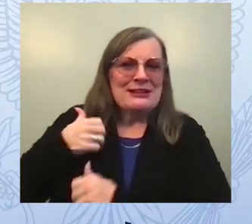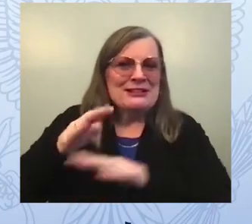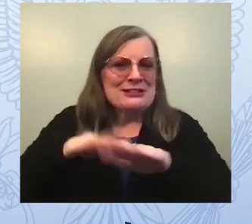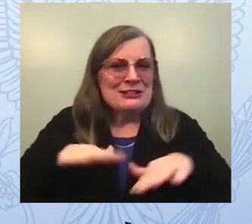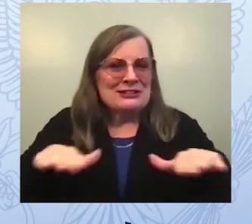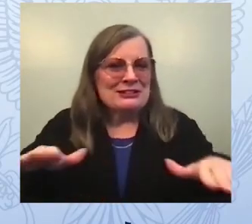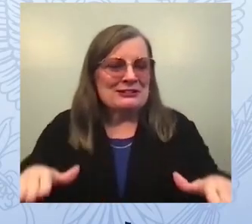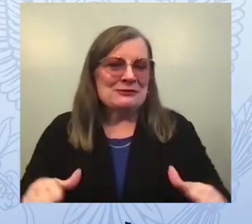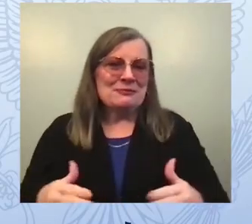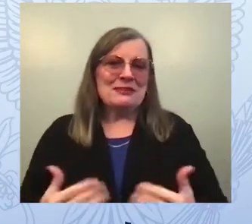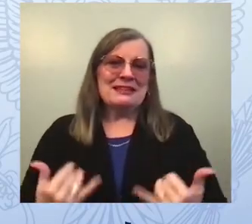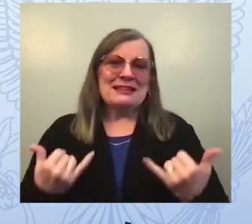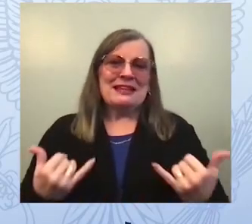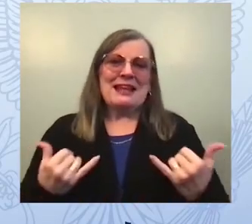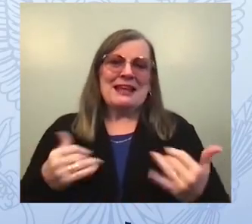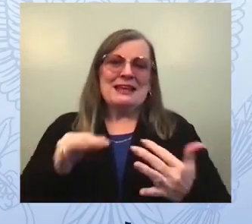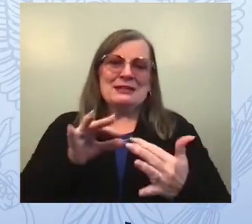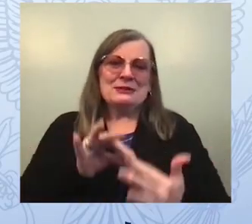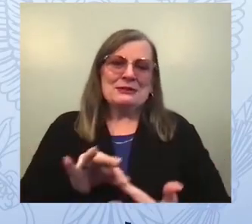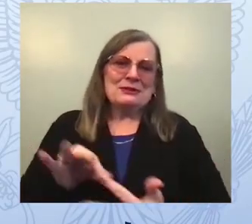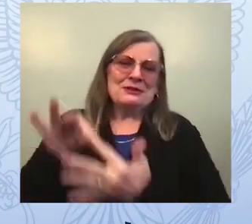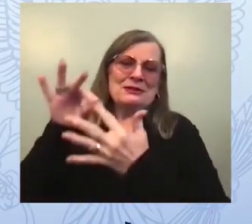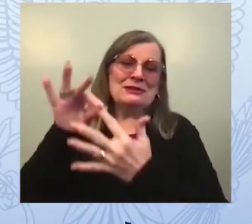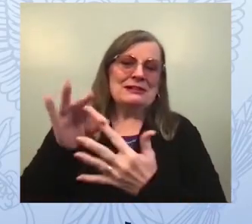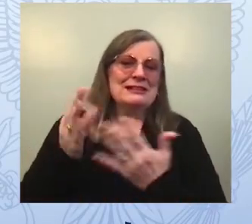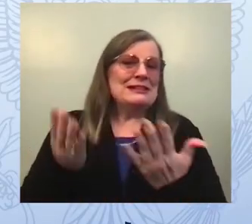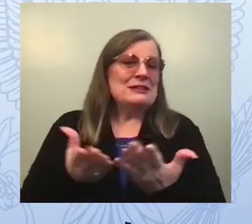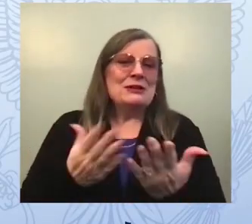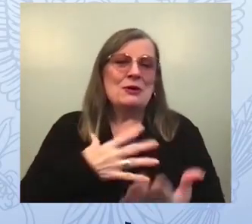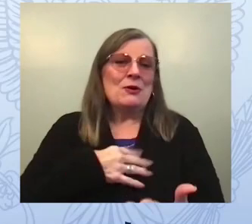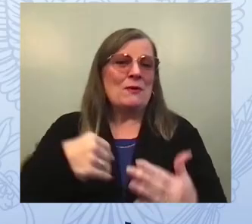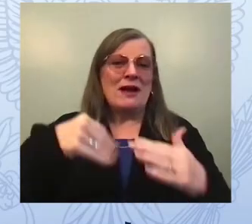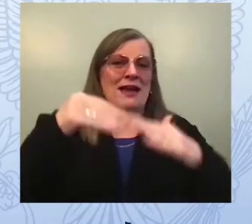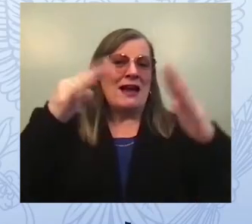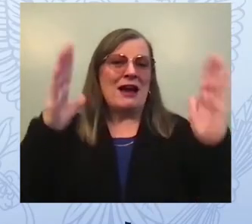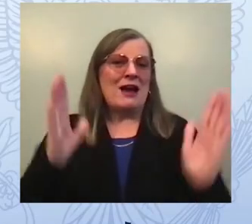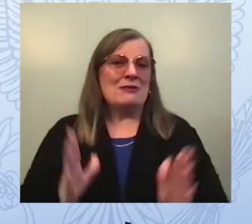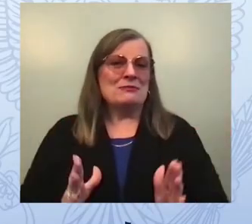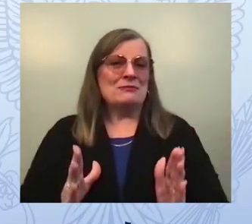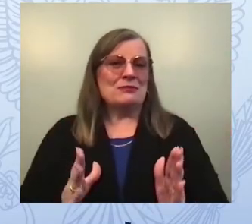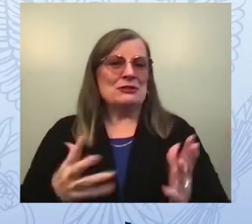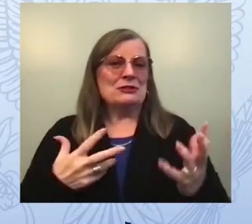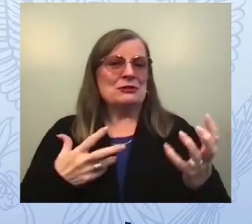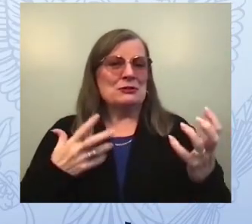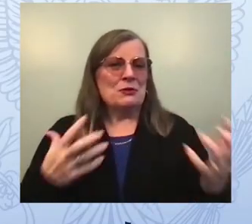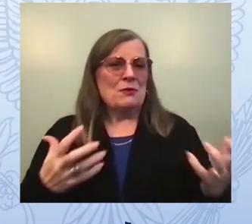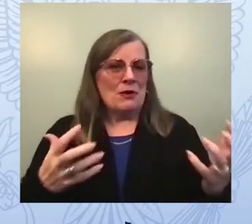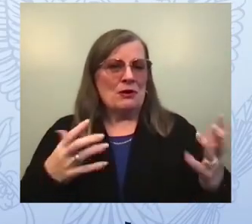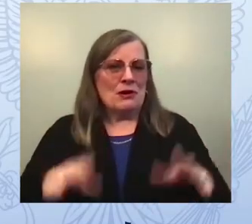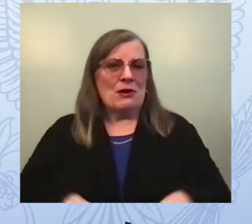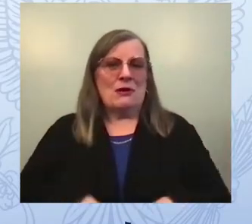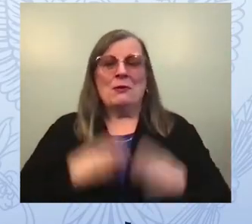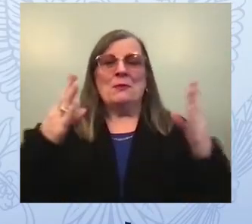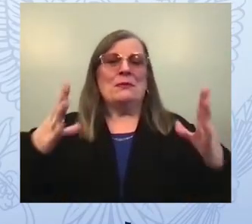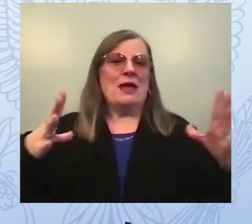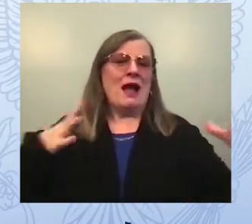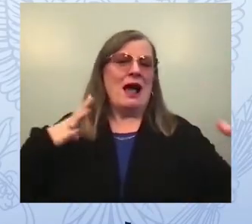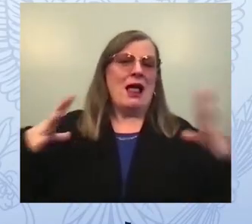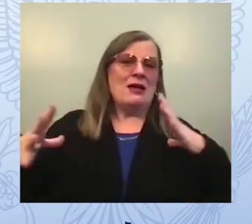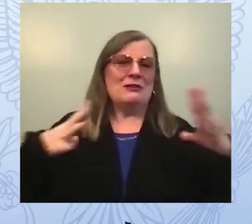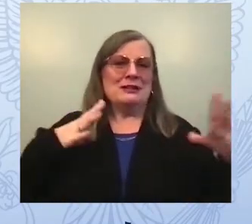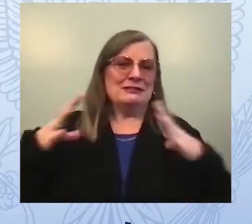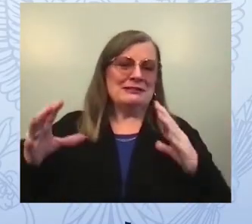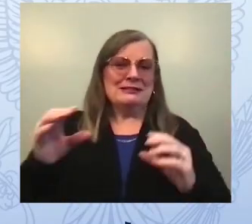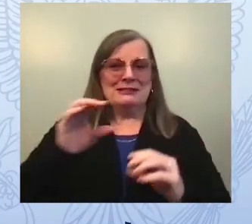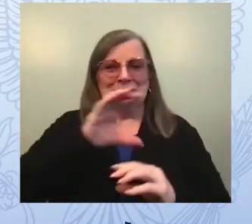White House. We're unveiling our holiday decorations, and we wanted to share this moment with you,